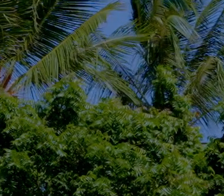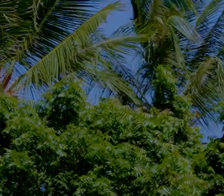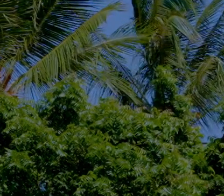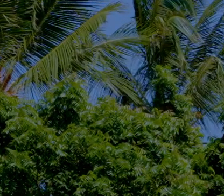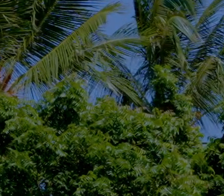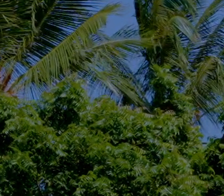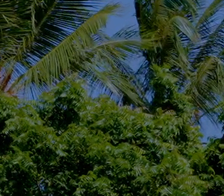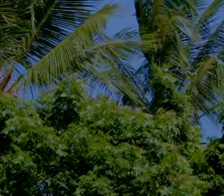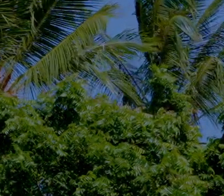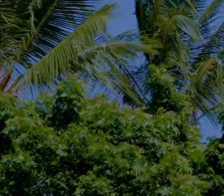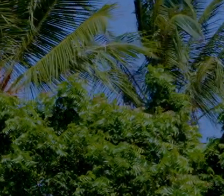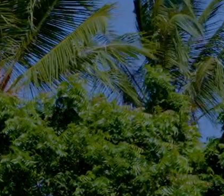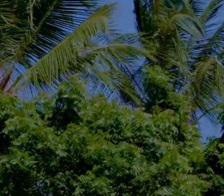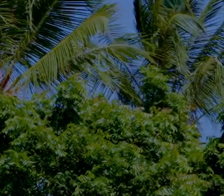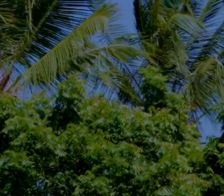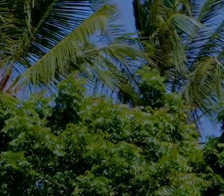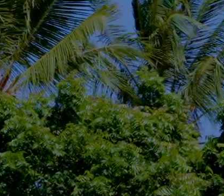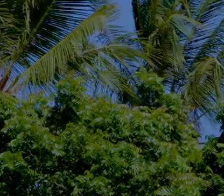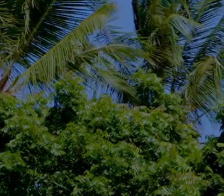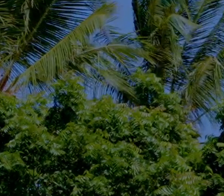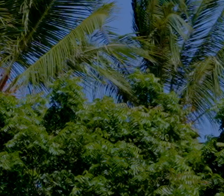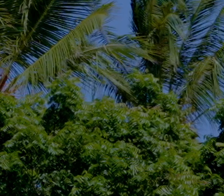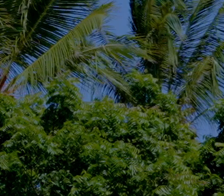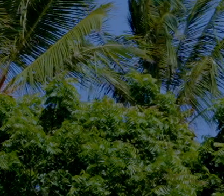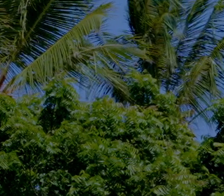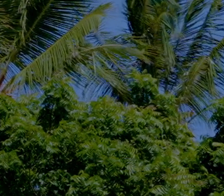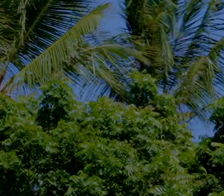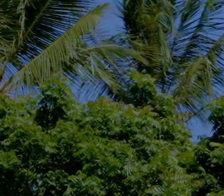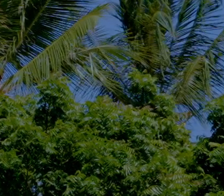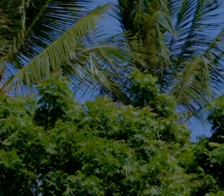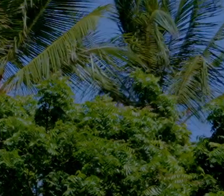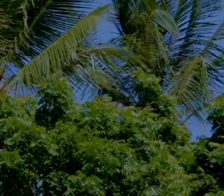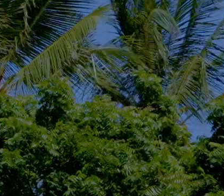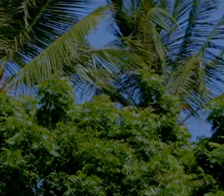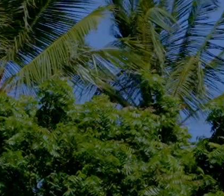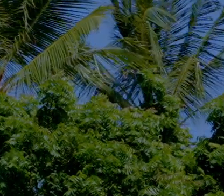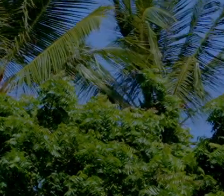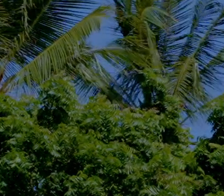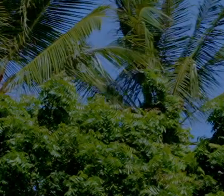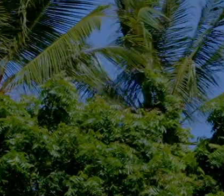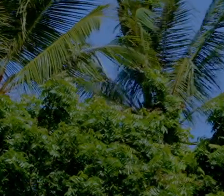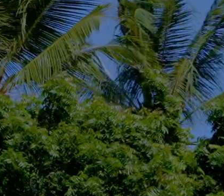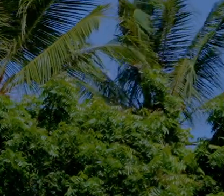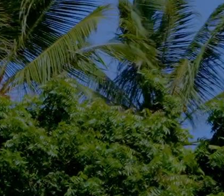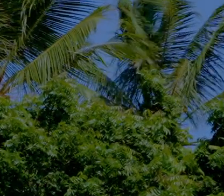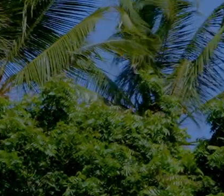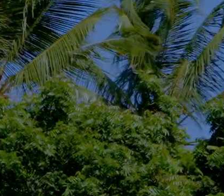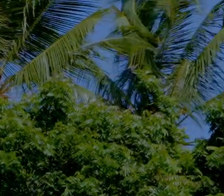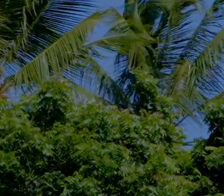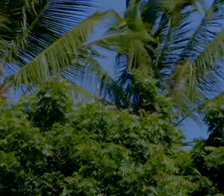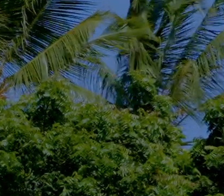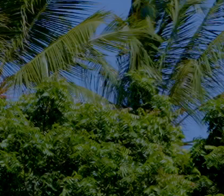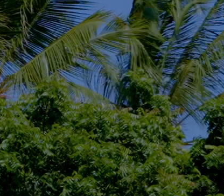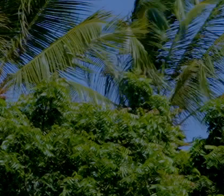digital literacy. This is the ability to access, evaluate, and use digital tools and platforms effectively and